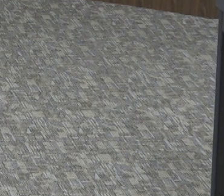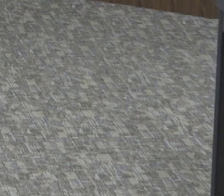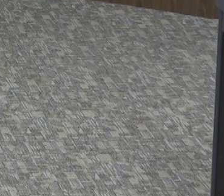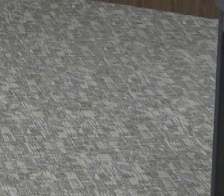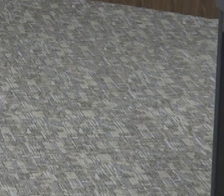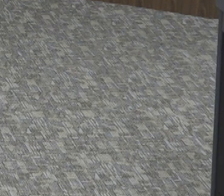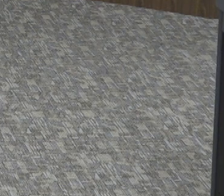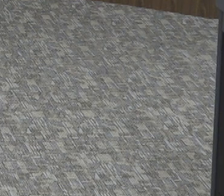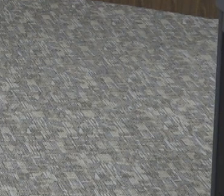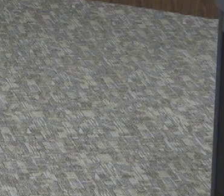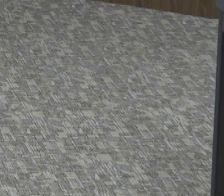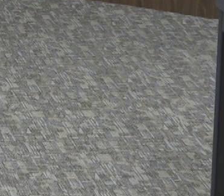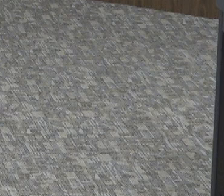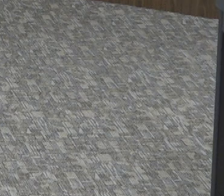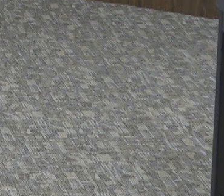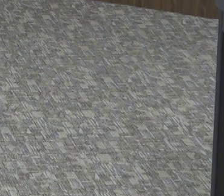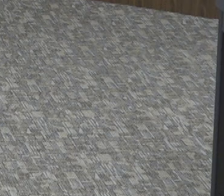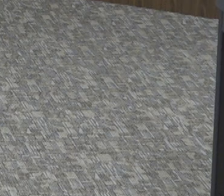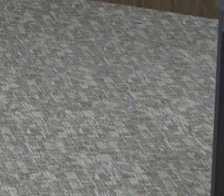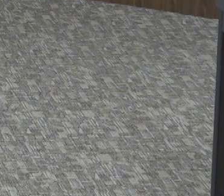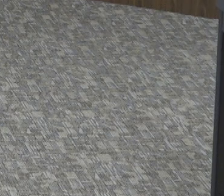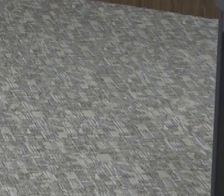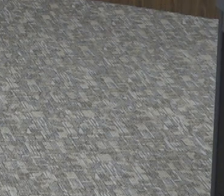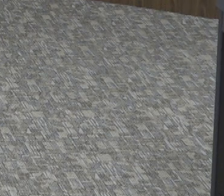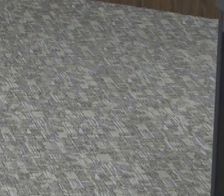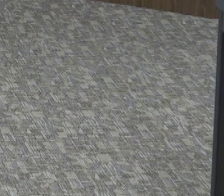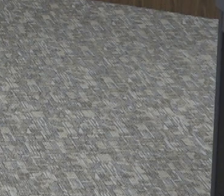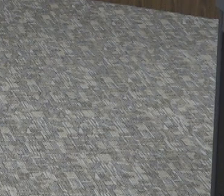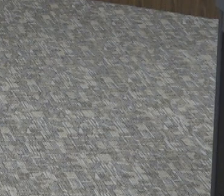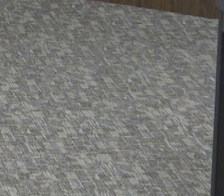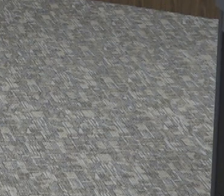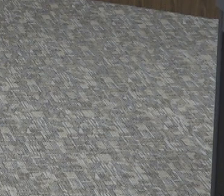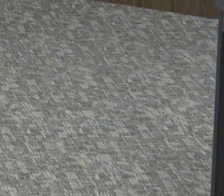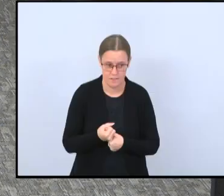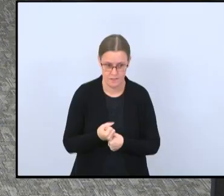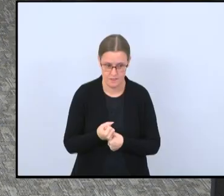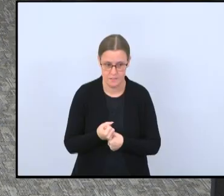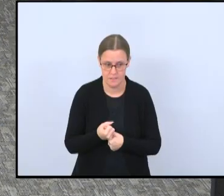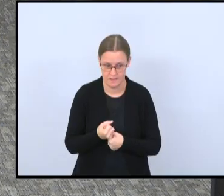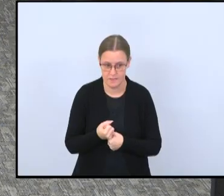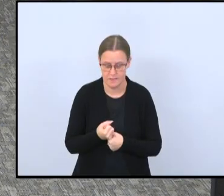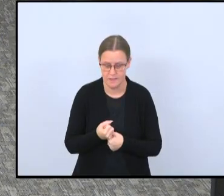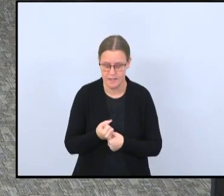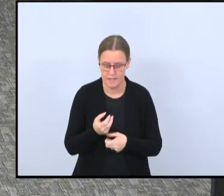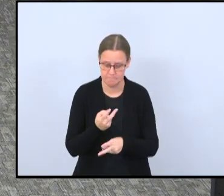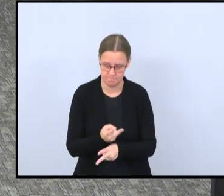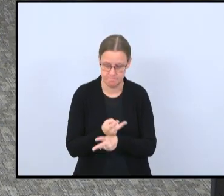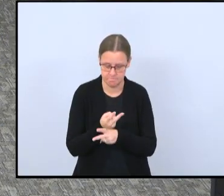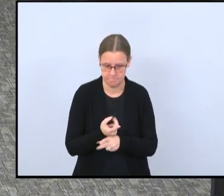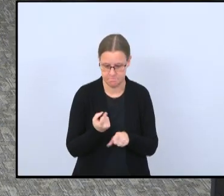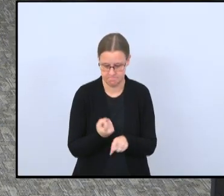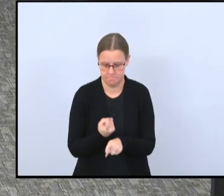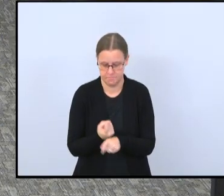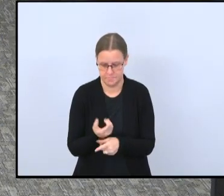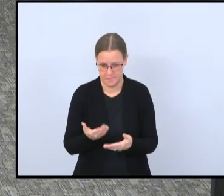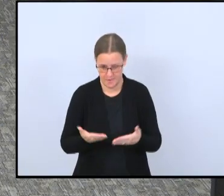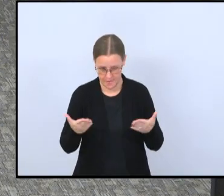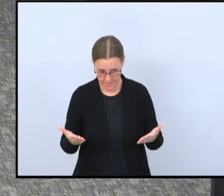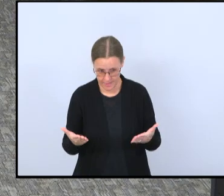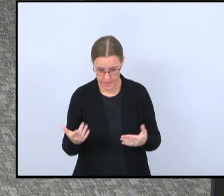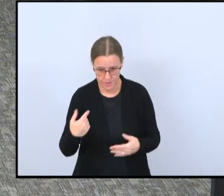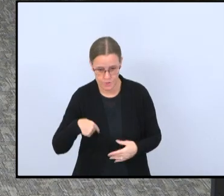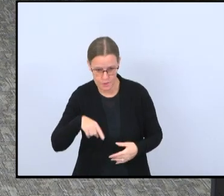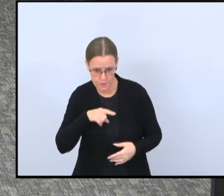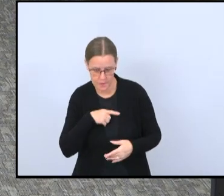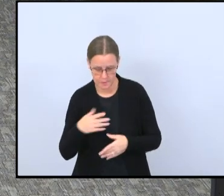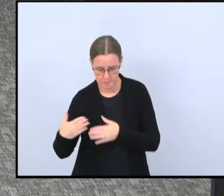board. One set of those ethical standards is trustworthiness in stewardship. So we as the Board of Trustees will be